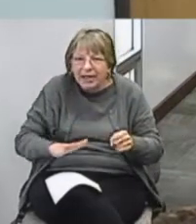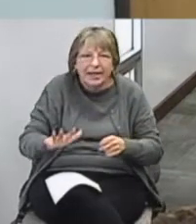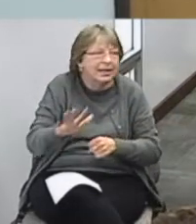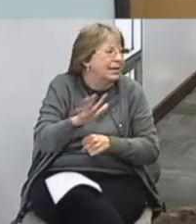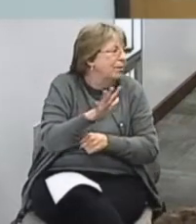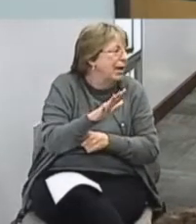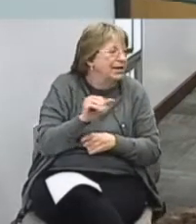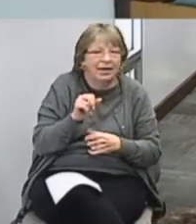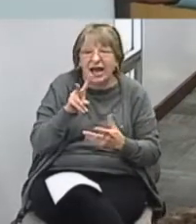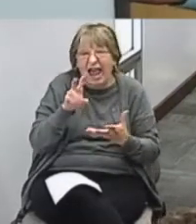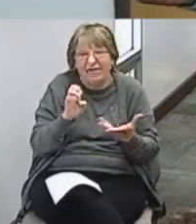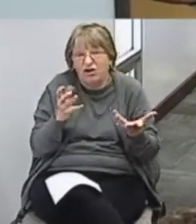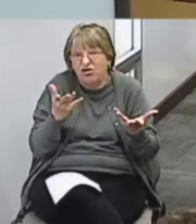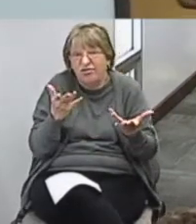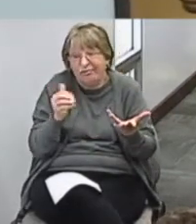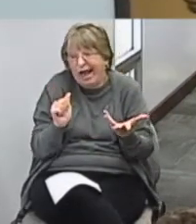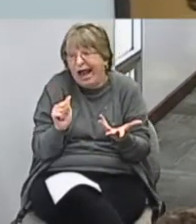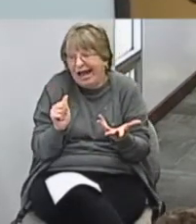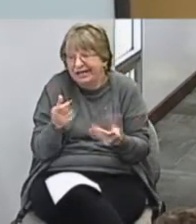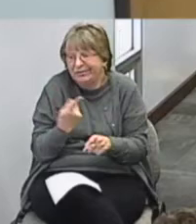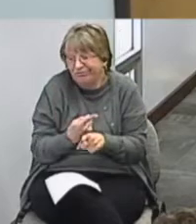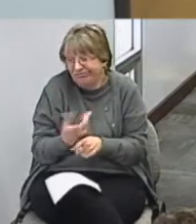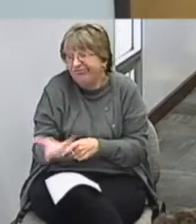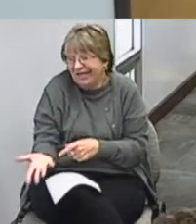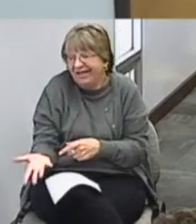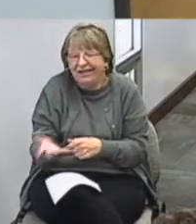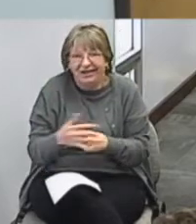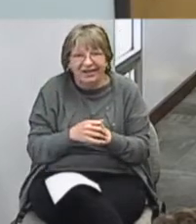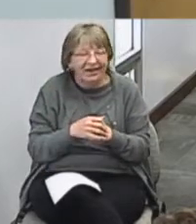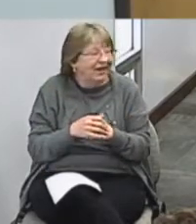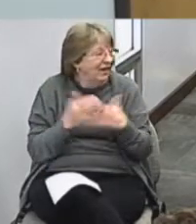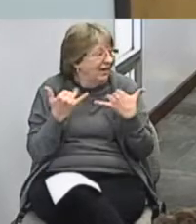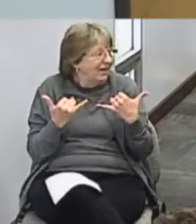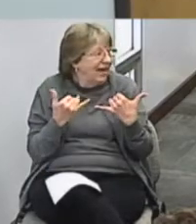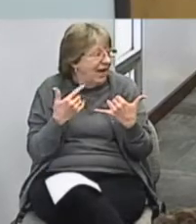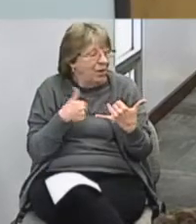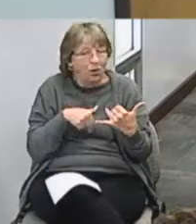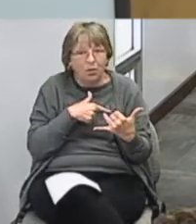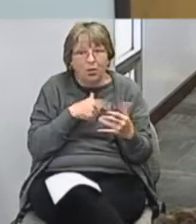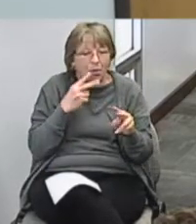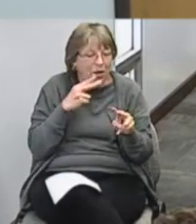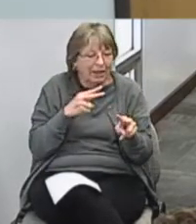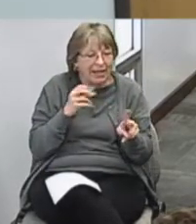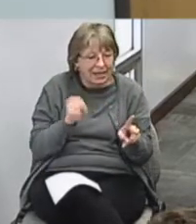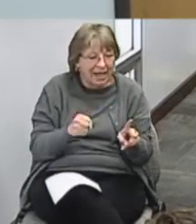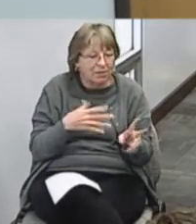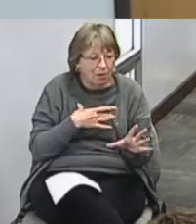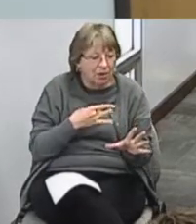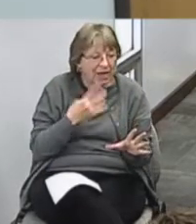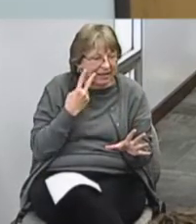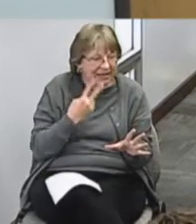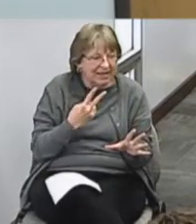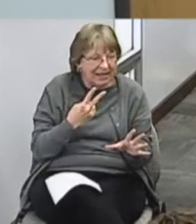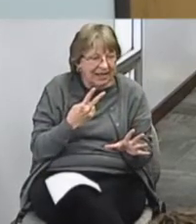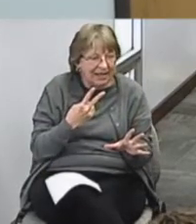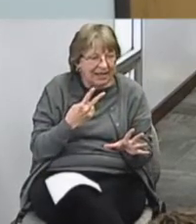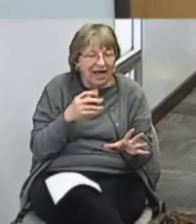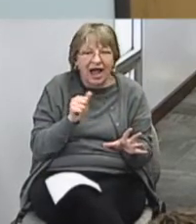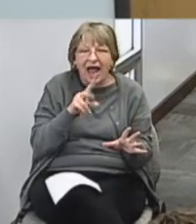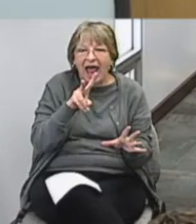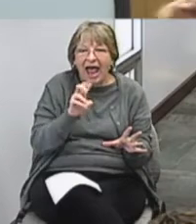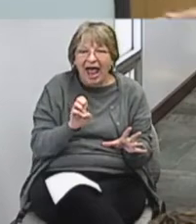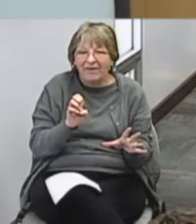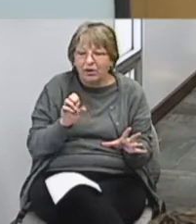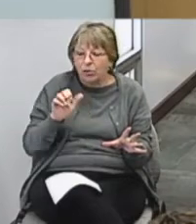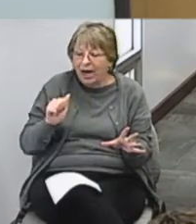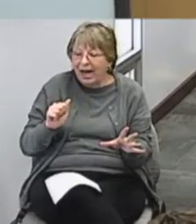that model. So, of course, so now we were looking at, yes, we would like to see Avenue A Park named